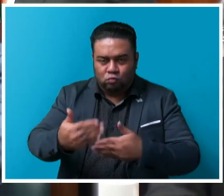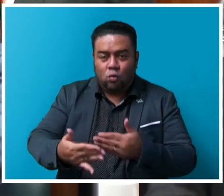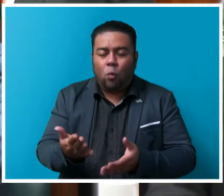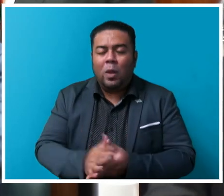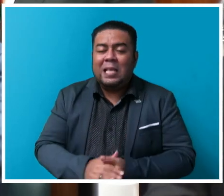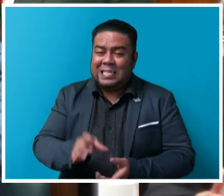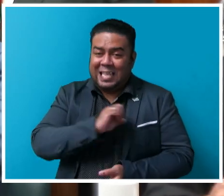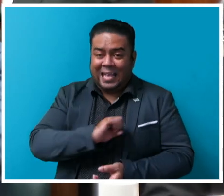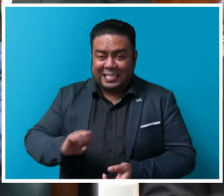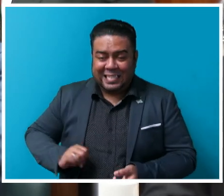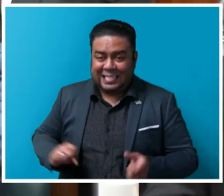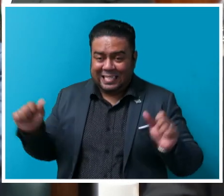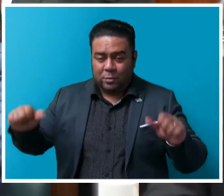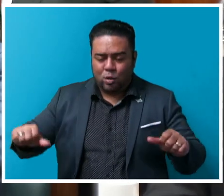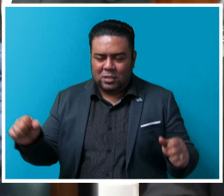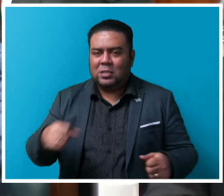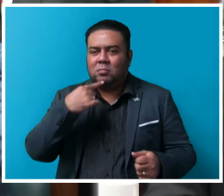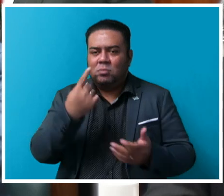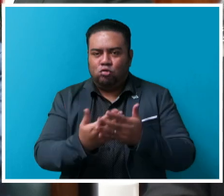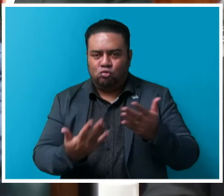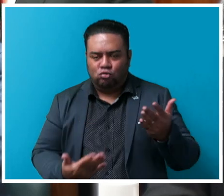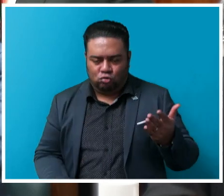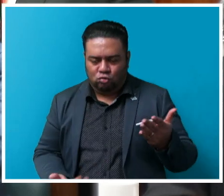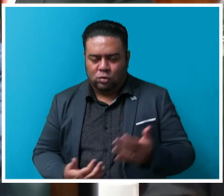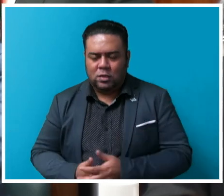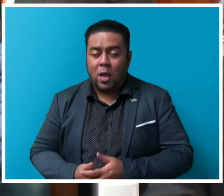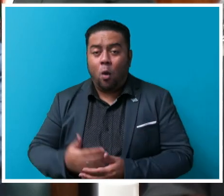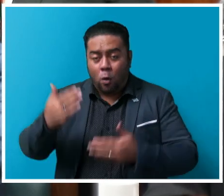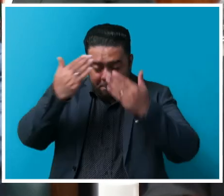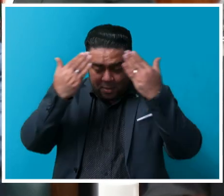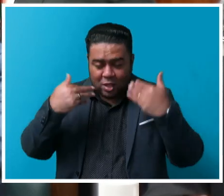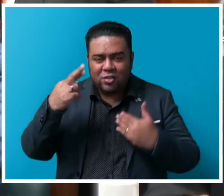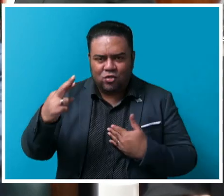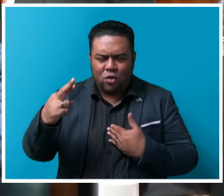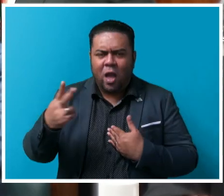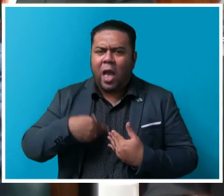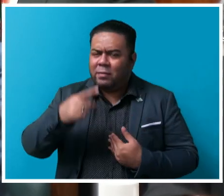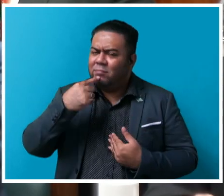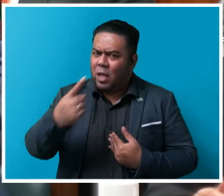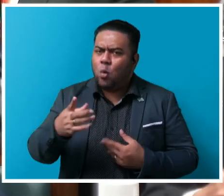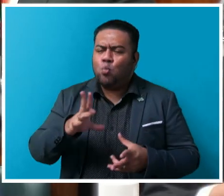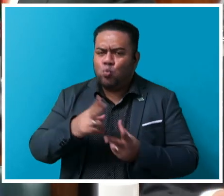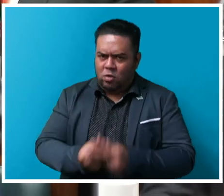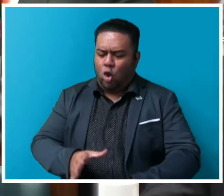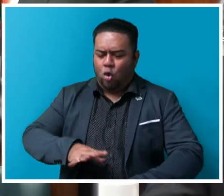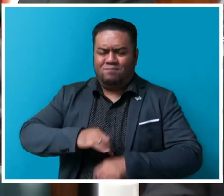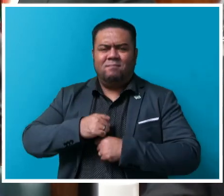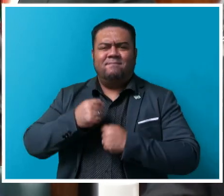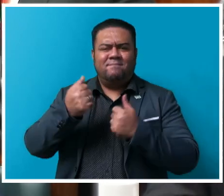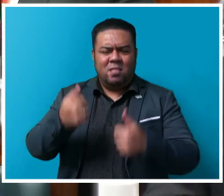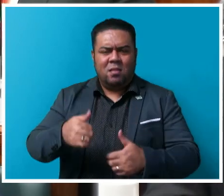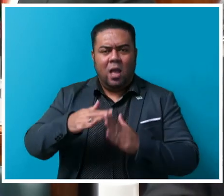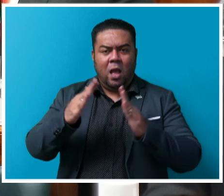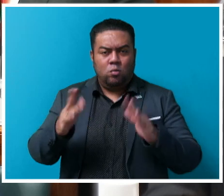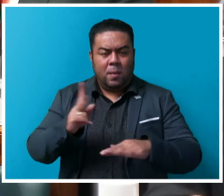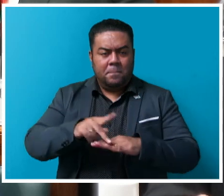Excellency's speech. Honorable Speaker, sir, I can say with confidence in this august House that